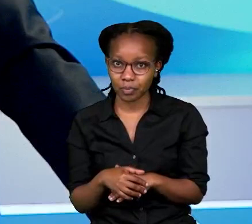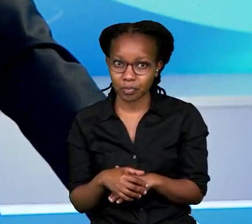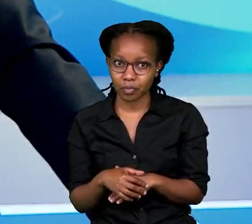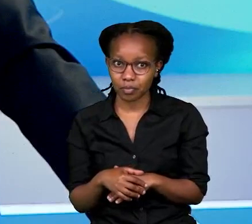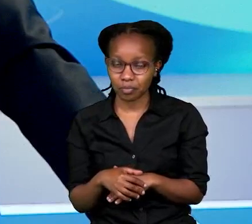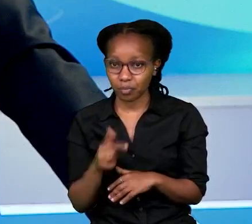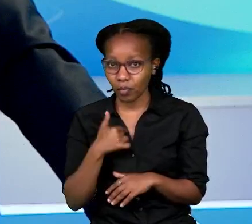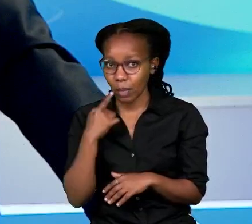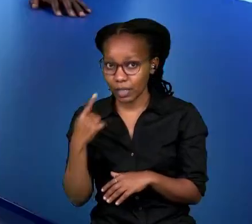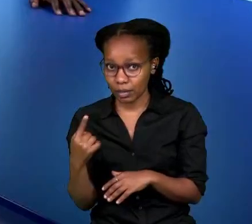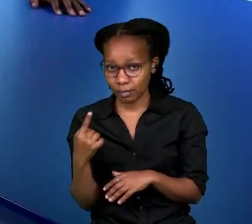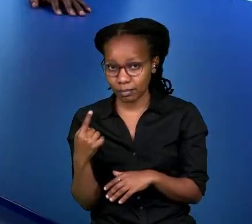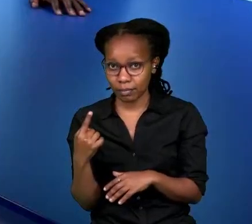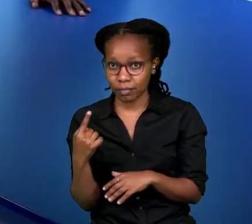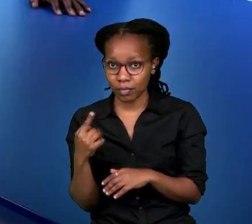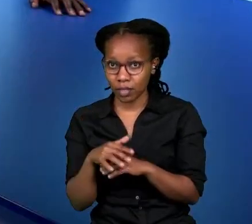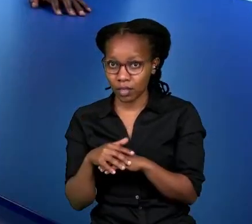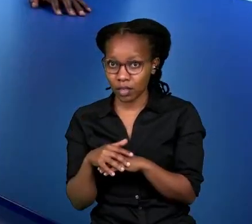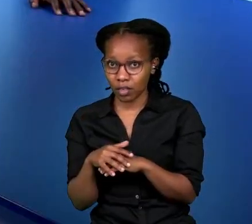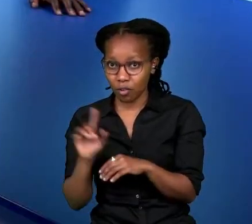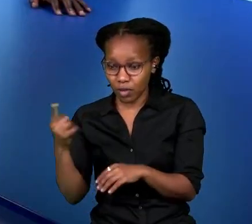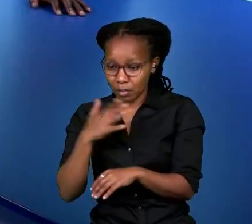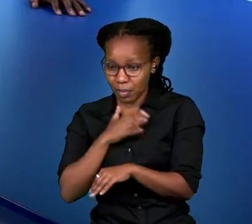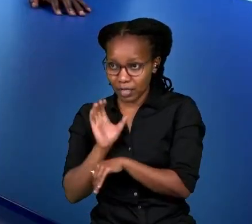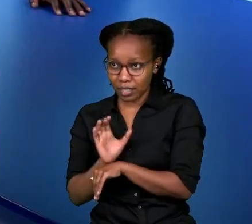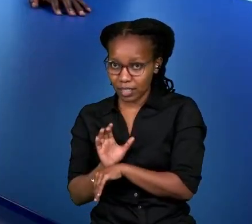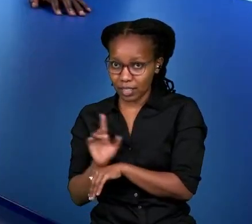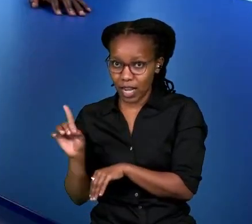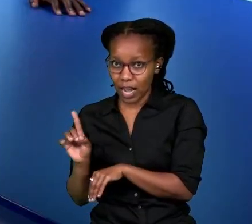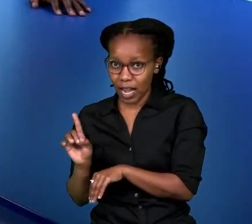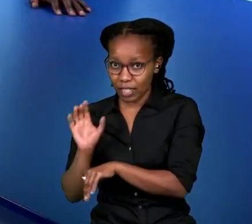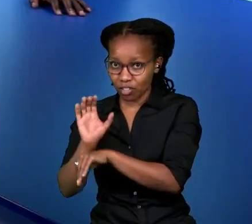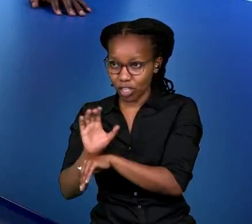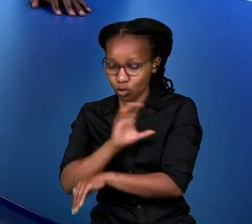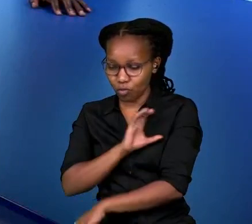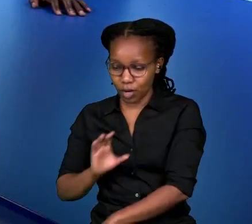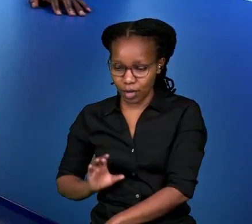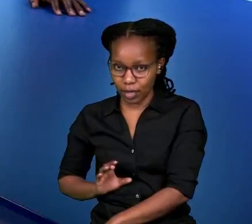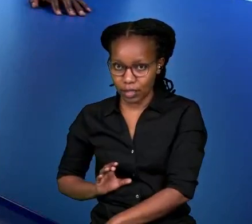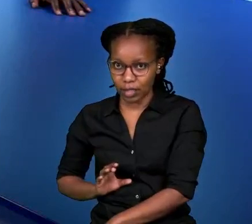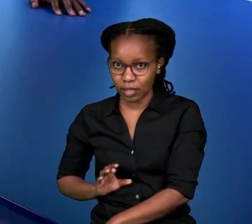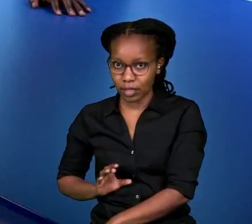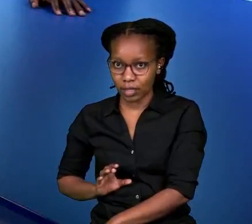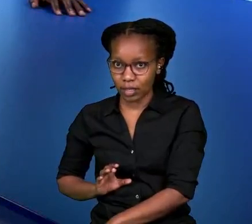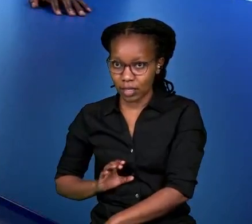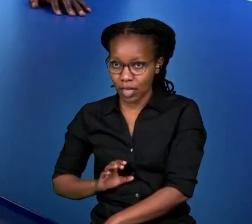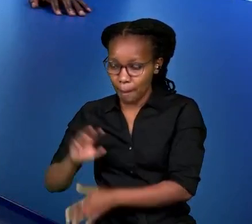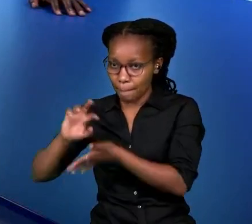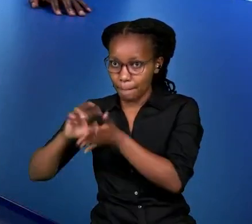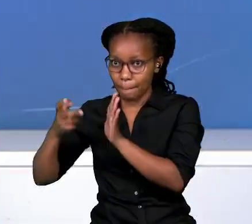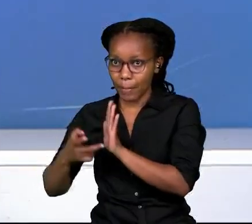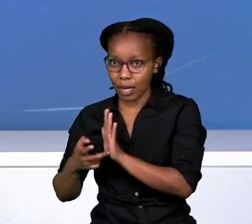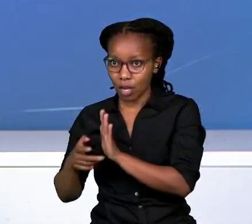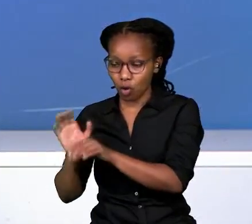Let me say this. It's first of all, it's not my church. It's a church of Christ. Yes. The description of church